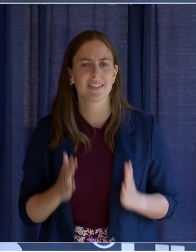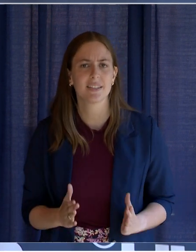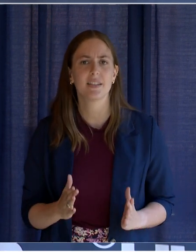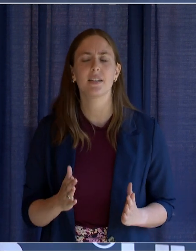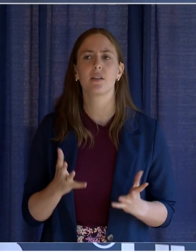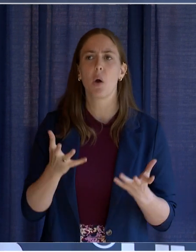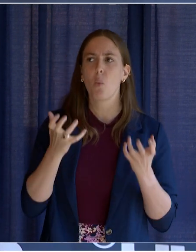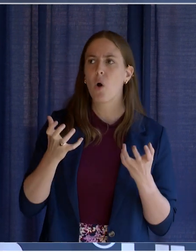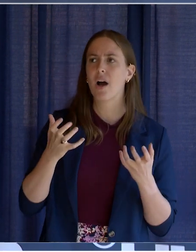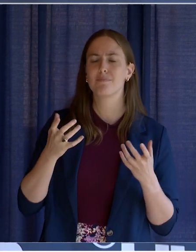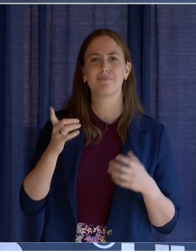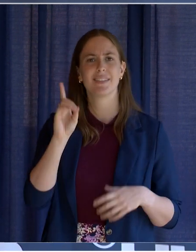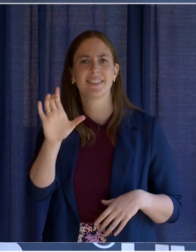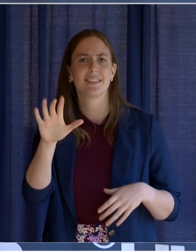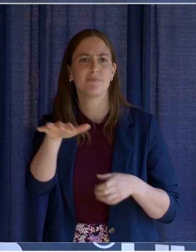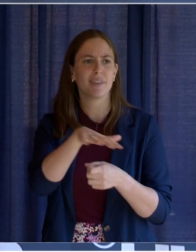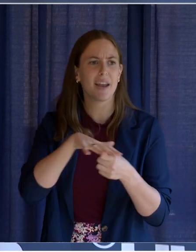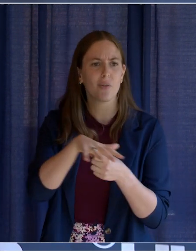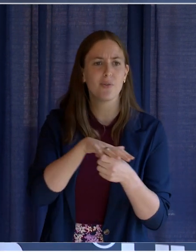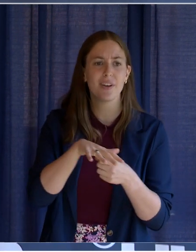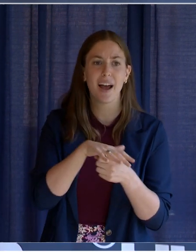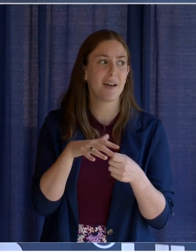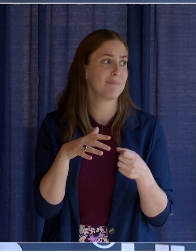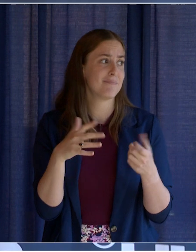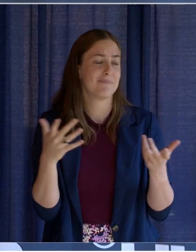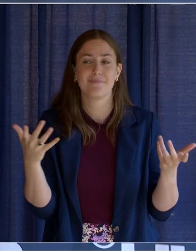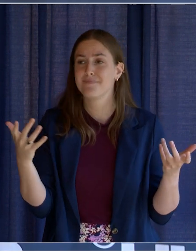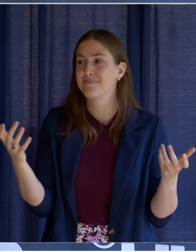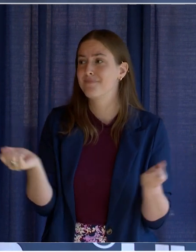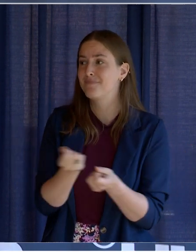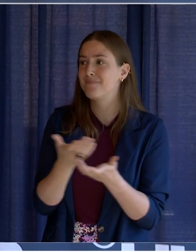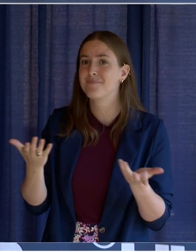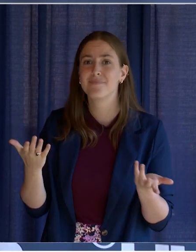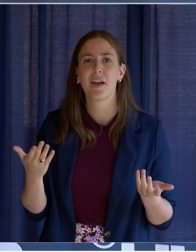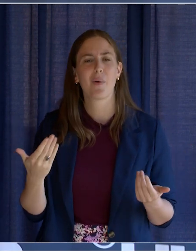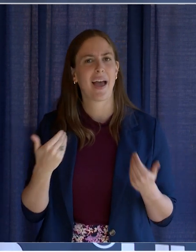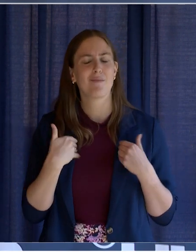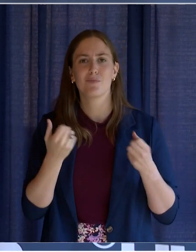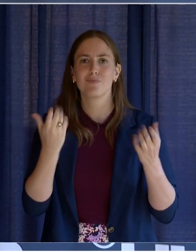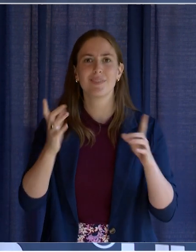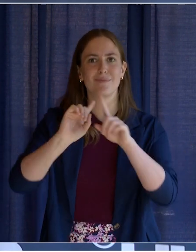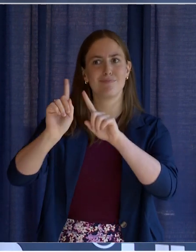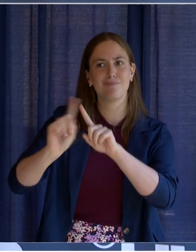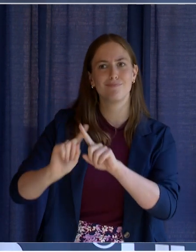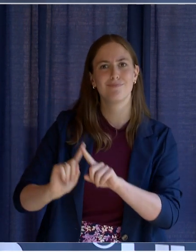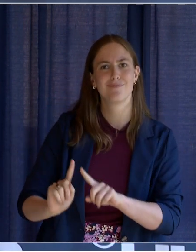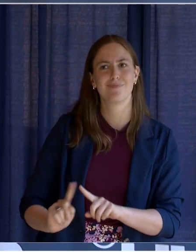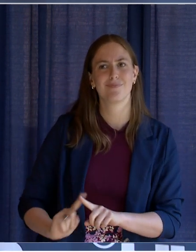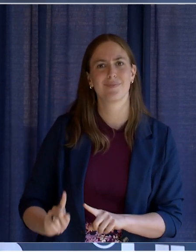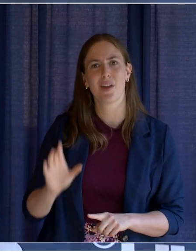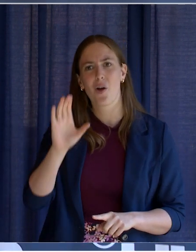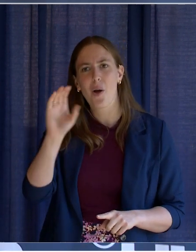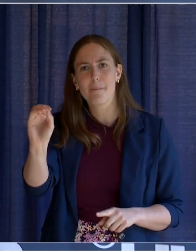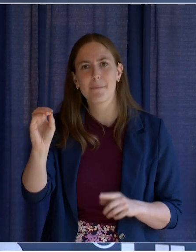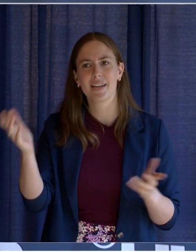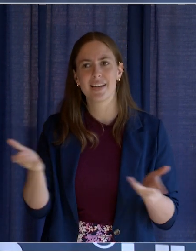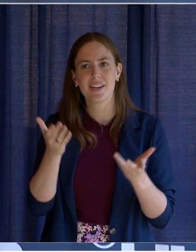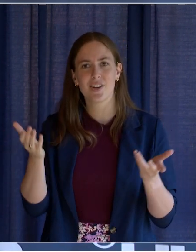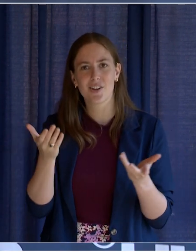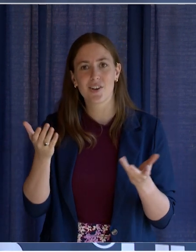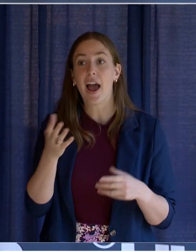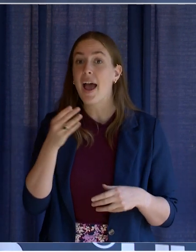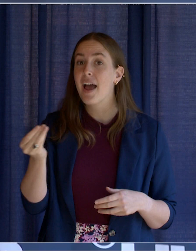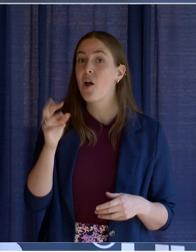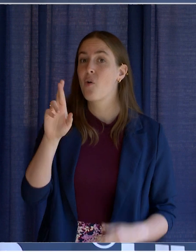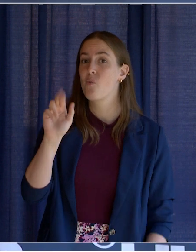your beautiful spaces, I think you got almost everybody, JL, Pembroke, Gensler, but Rand Construction,